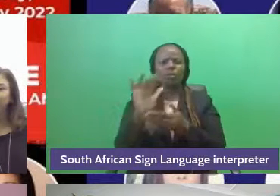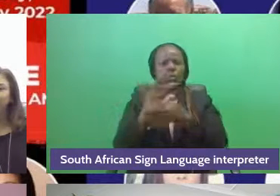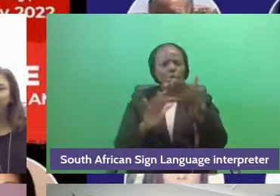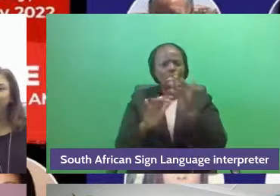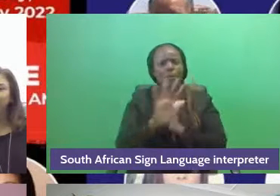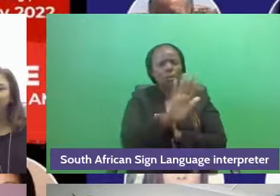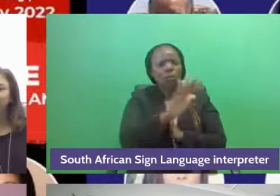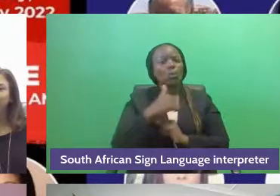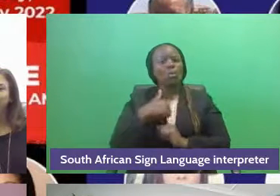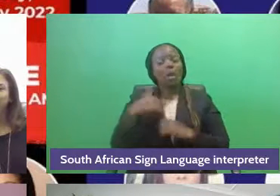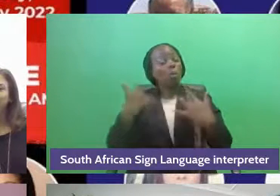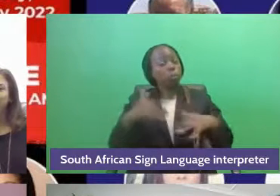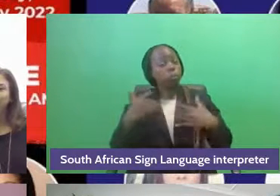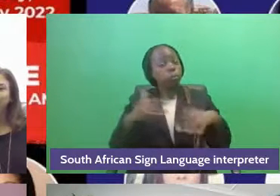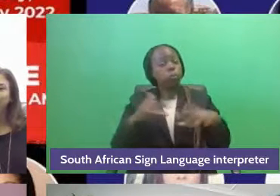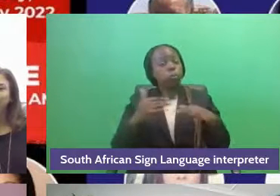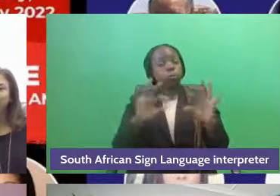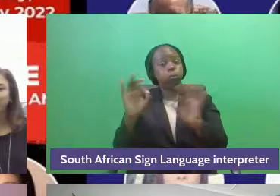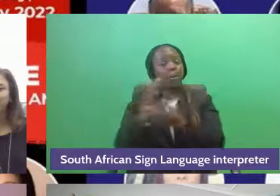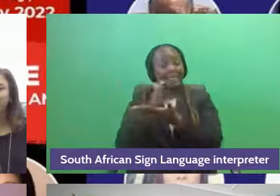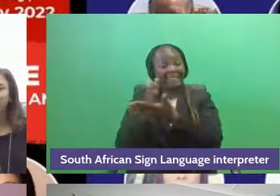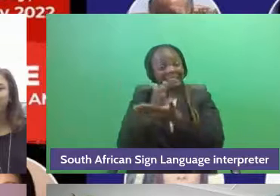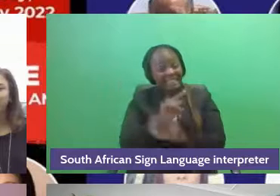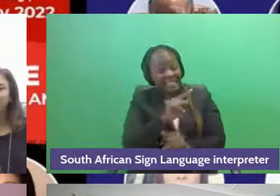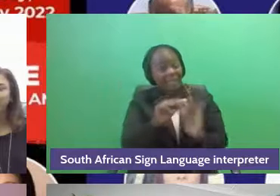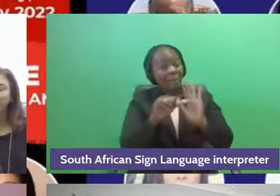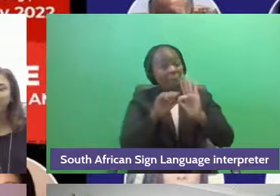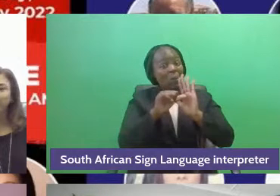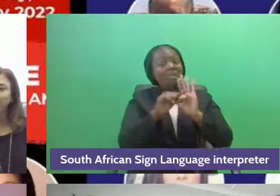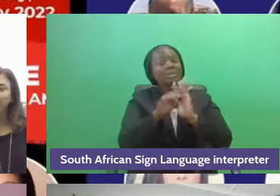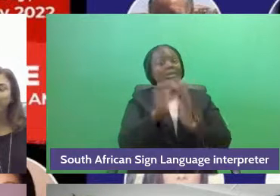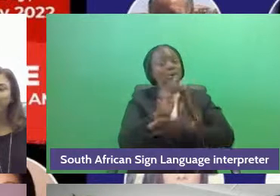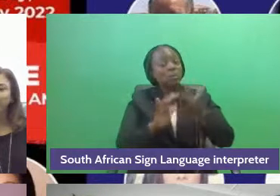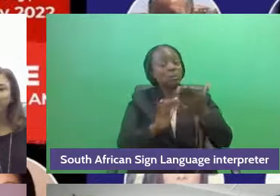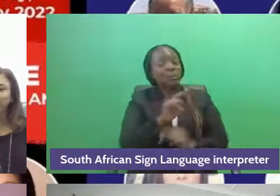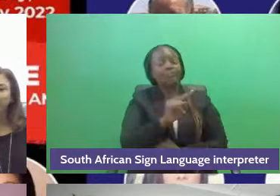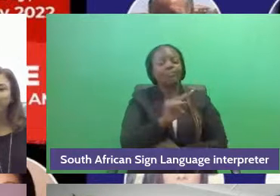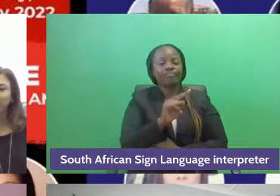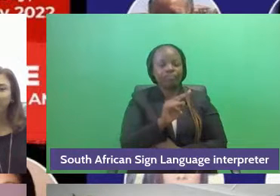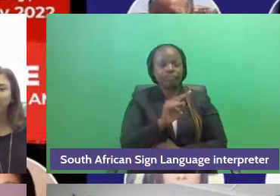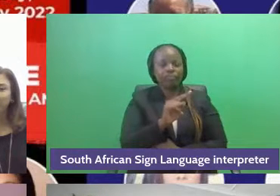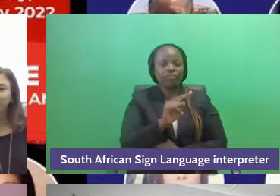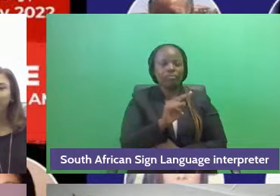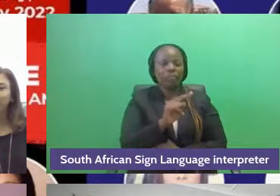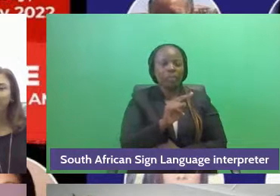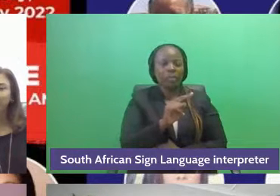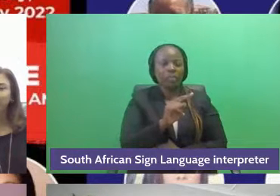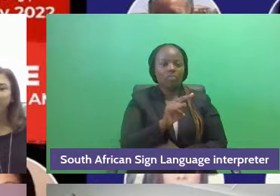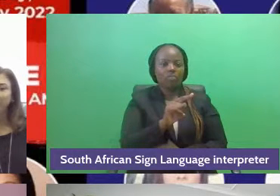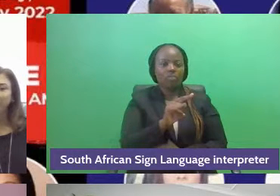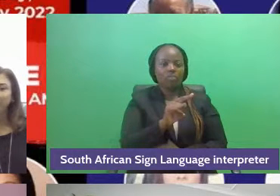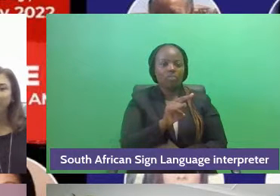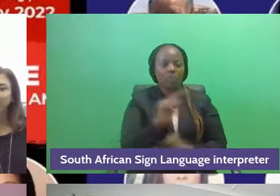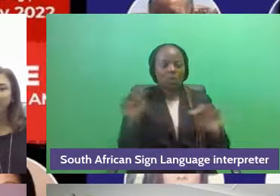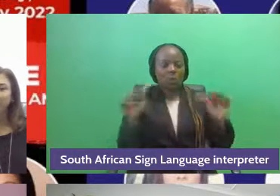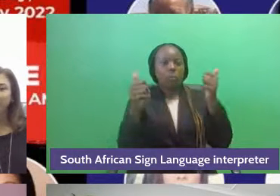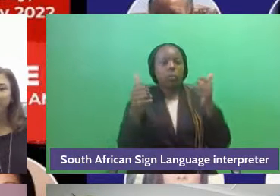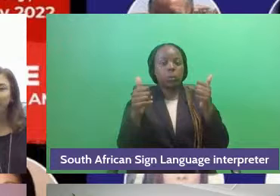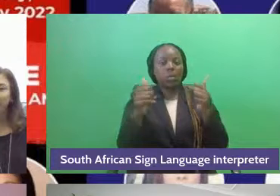one to be shared, and it's a story that I think it would be great to